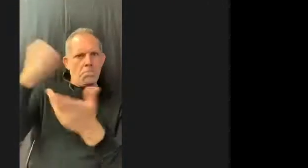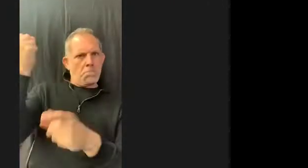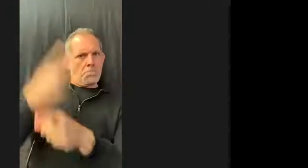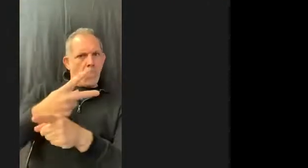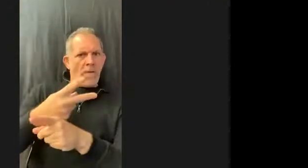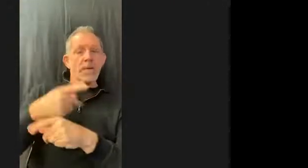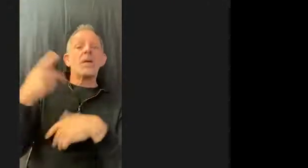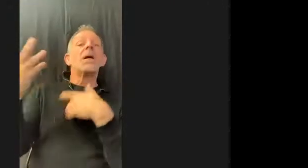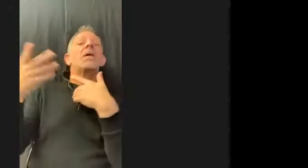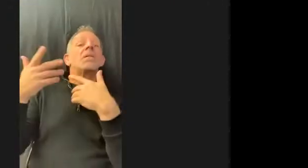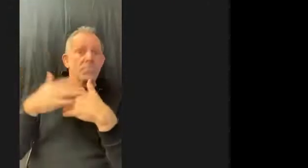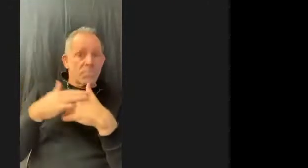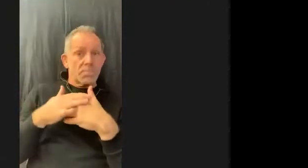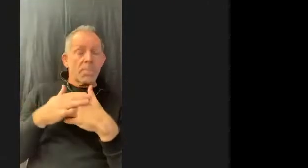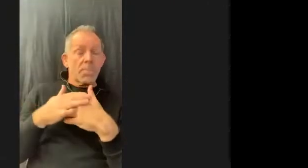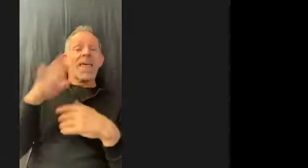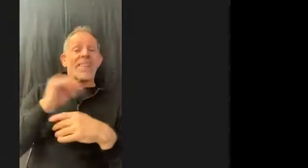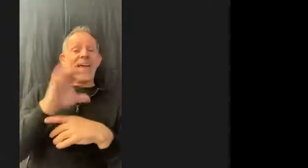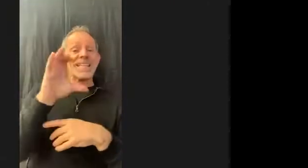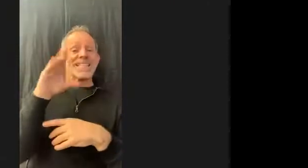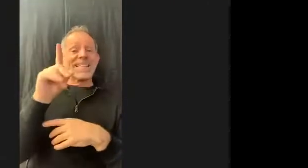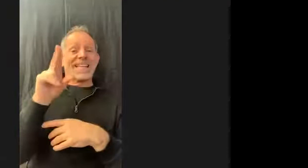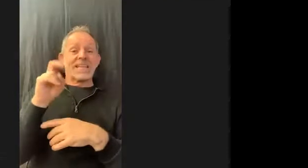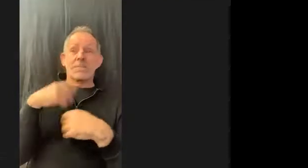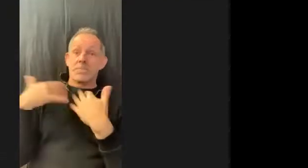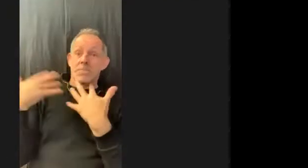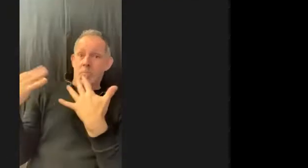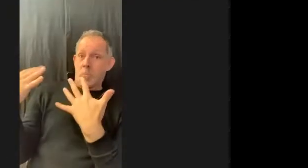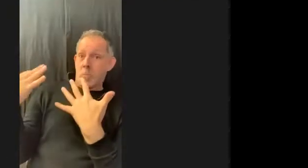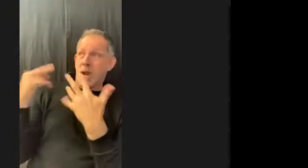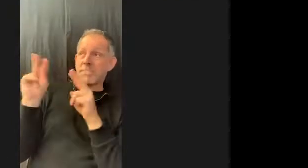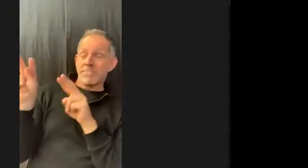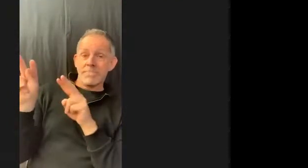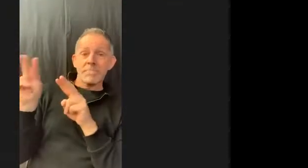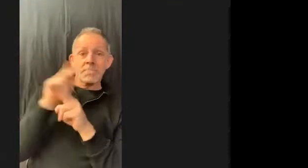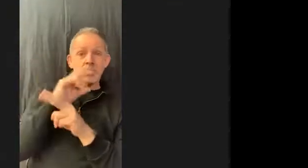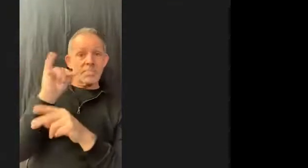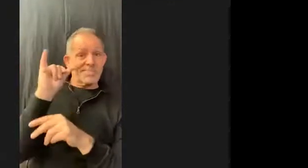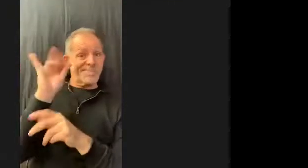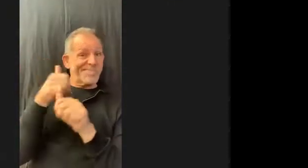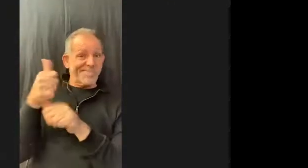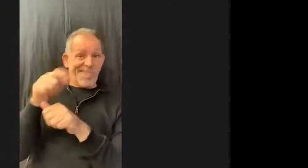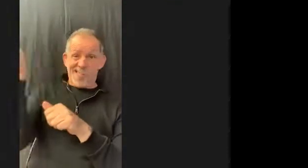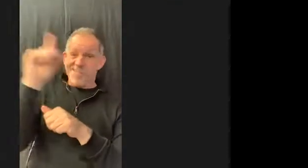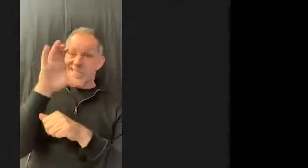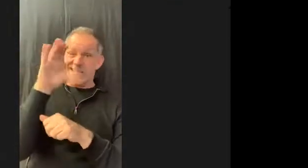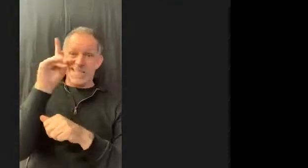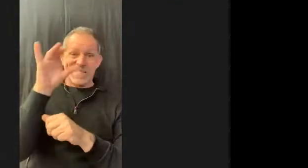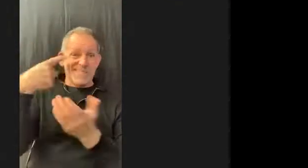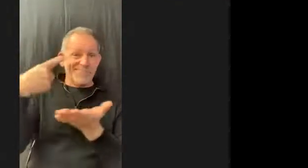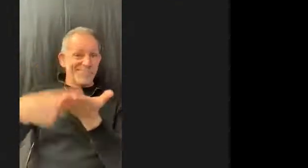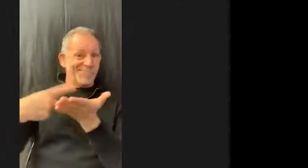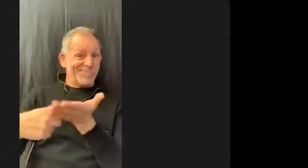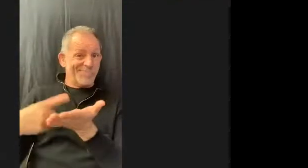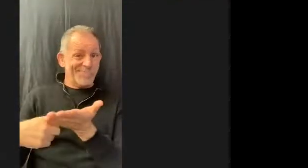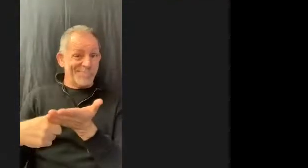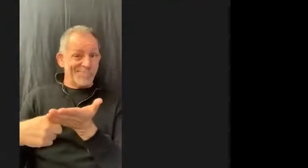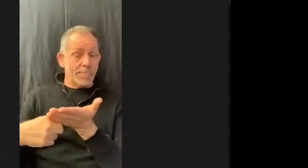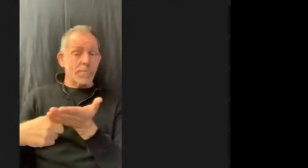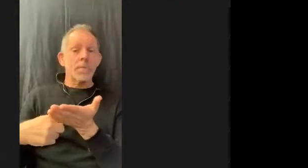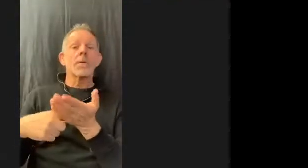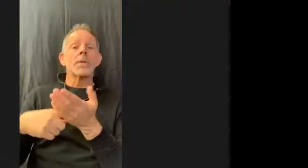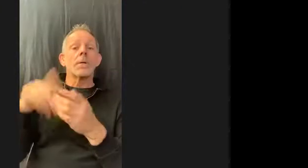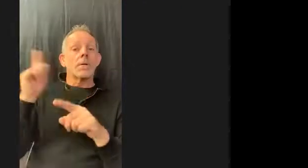public health and the healthcare system would act to implement those recommendations. So stay tuned there. And